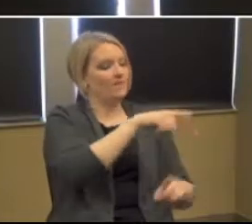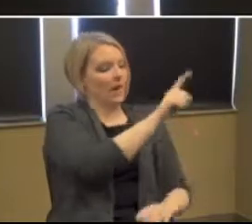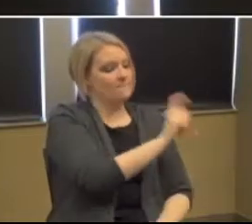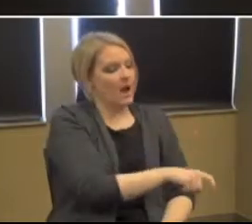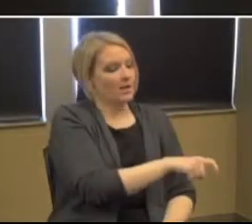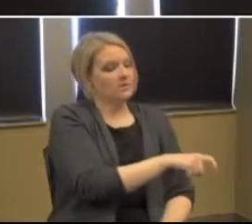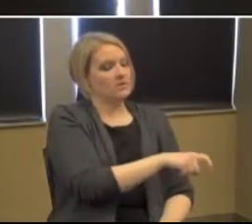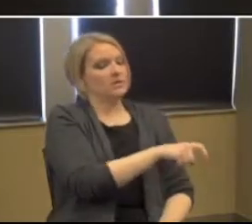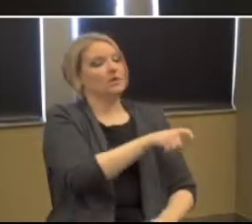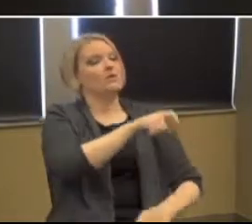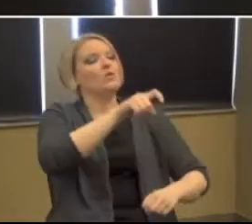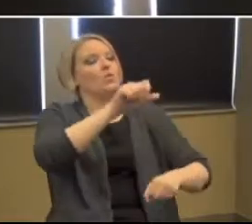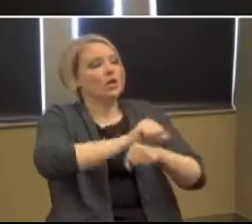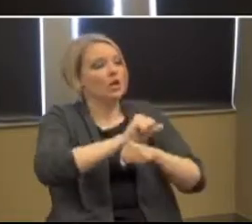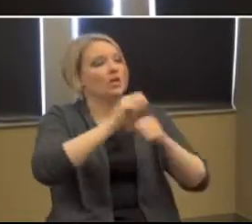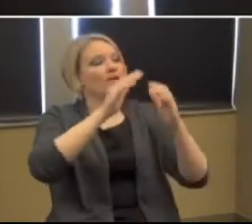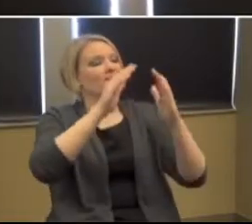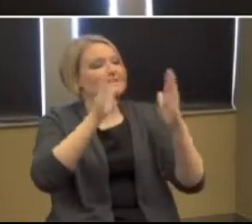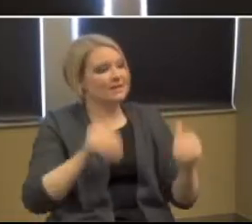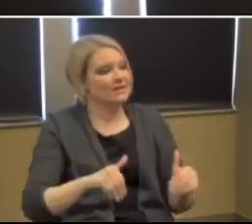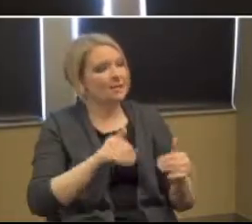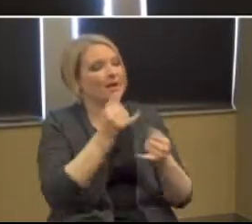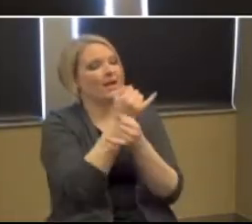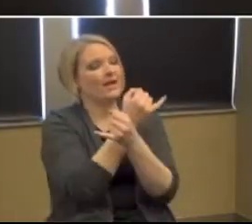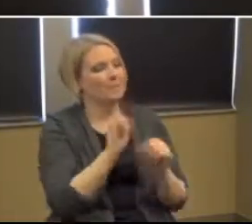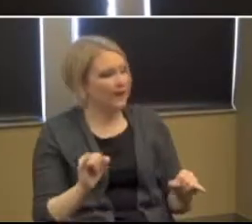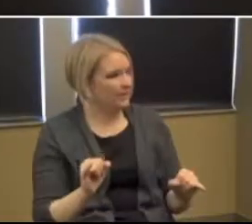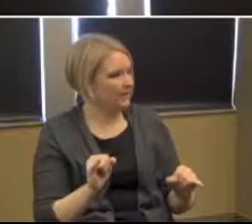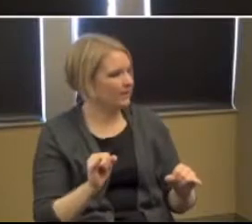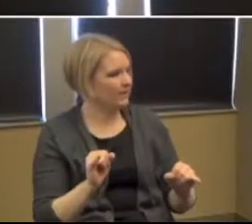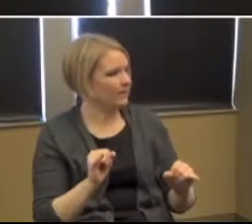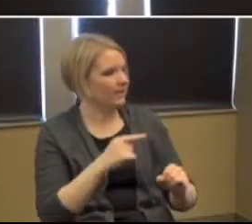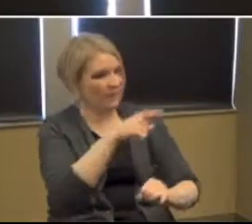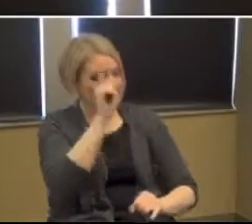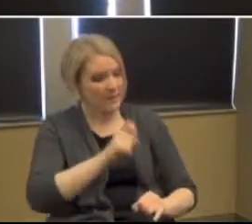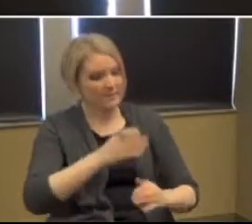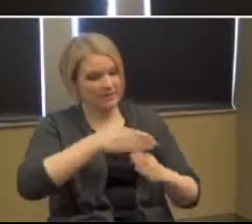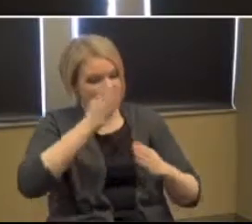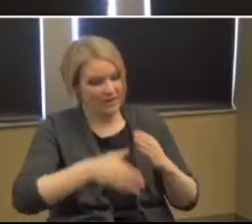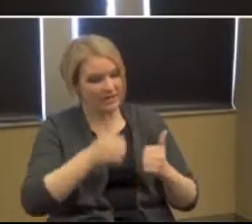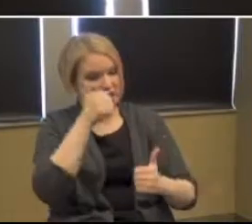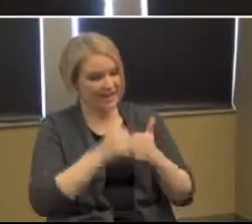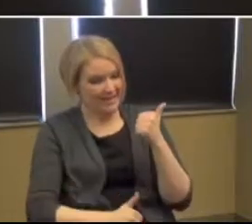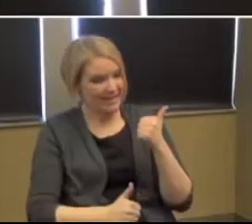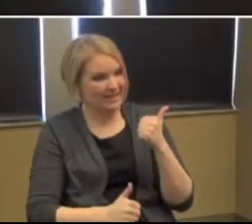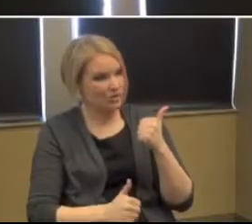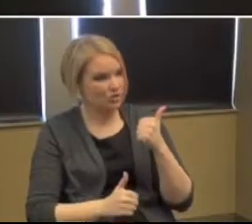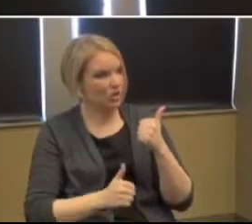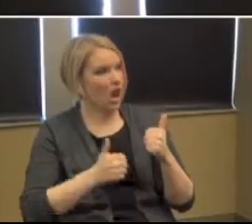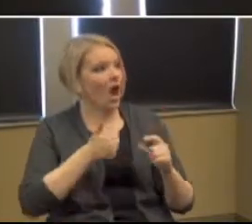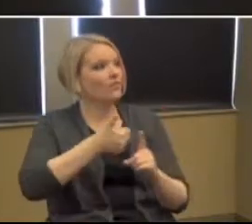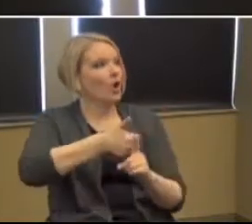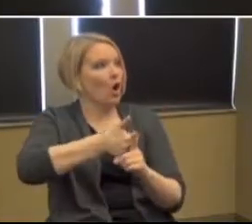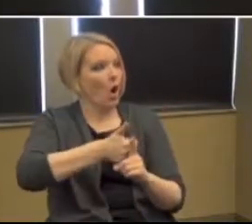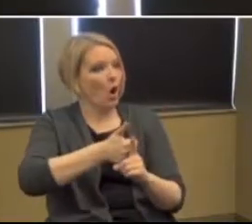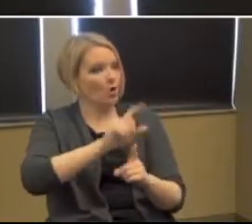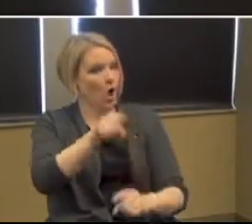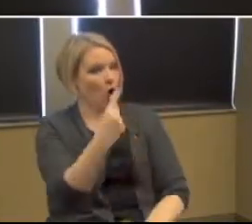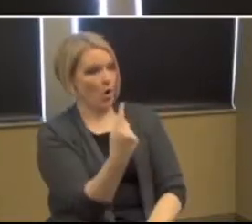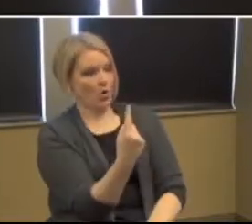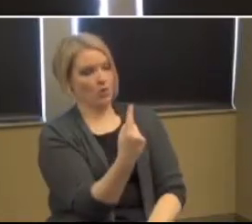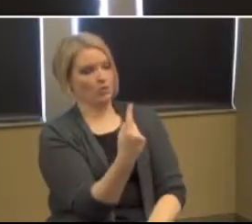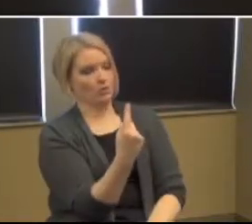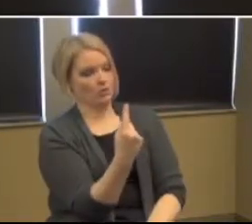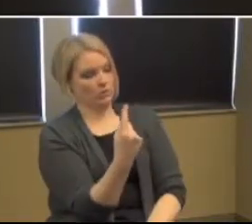system independently, going and completing each task on their own, finishing the work